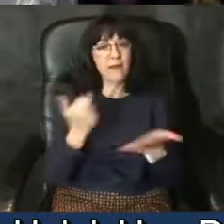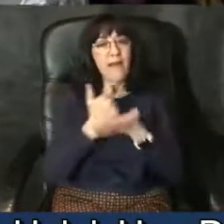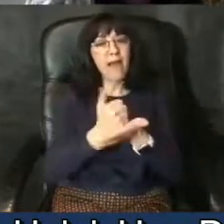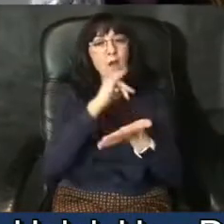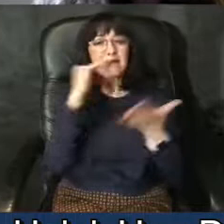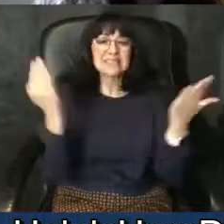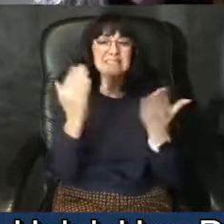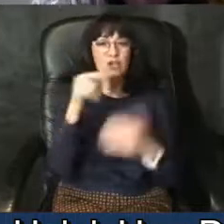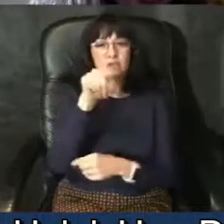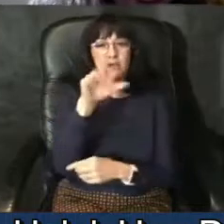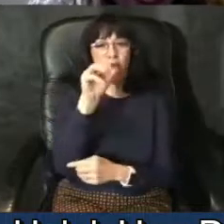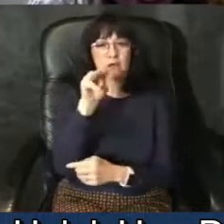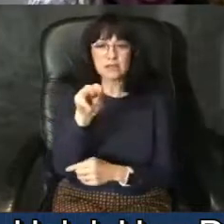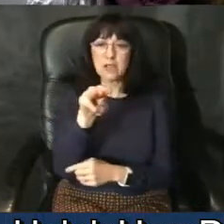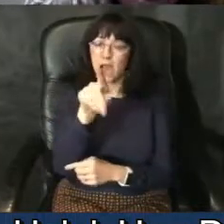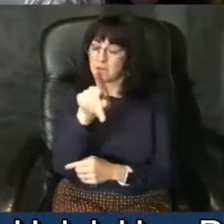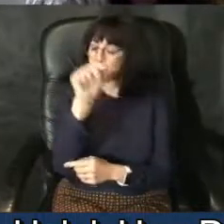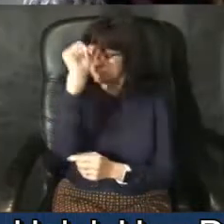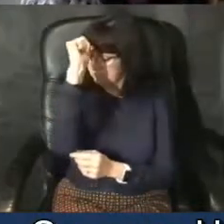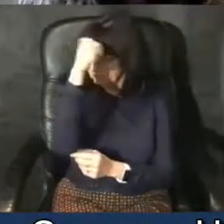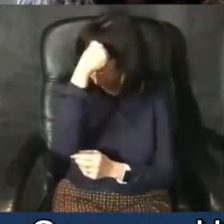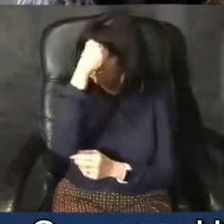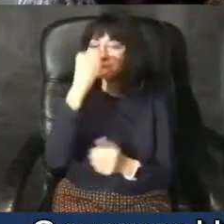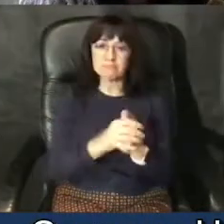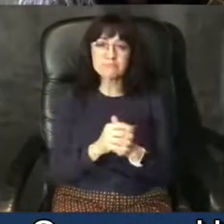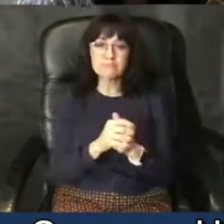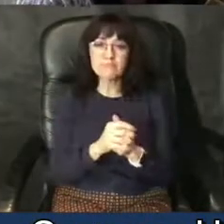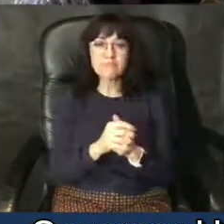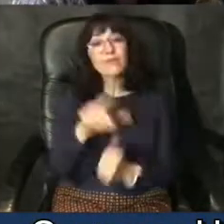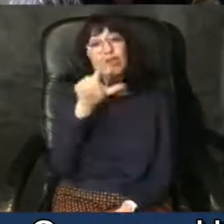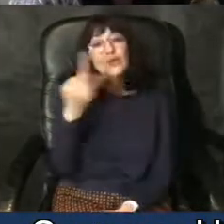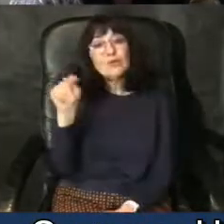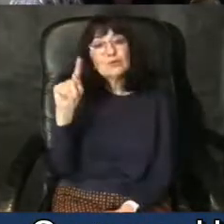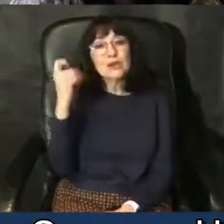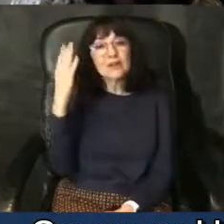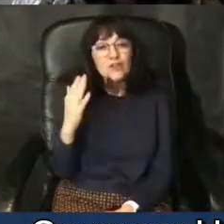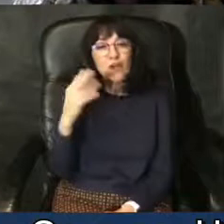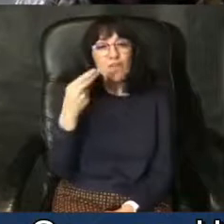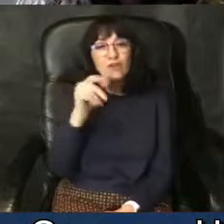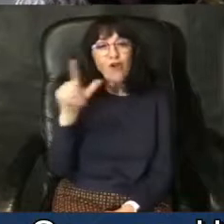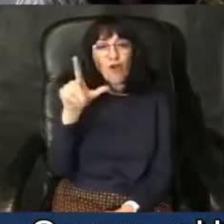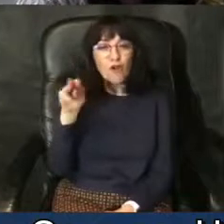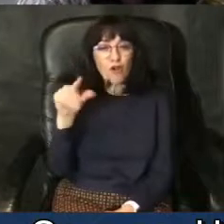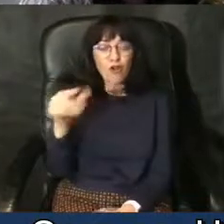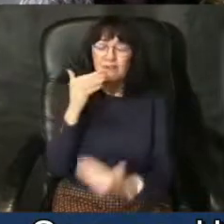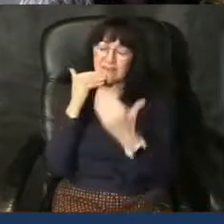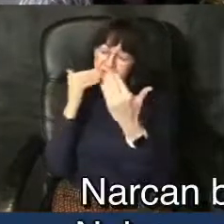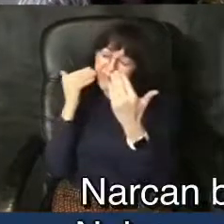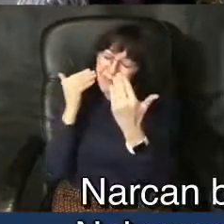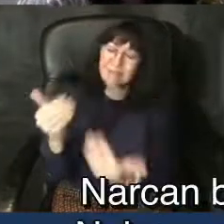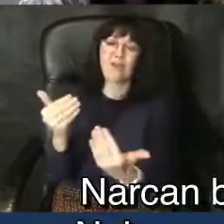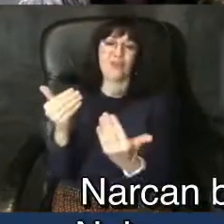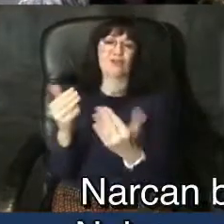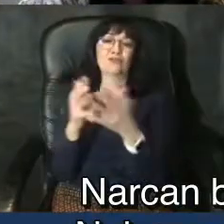helpisherede.com. So please keep that in mind. Lieutenant Governor Hall-Long, thank you so much for taking the time to be with us. Thank